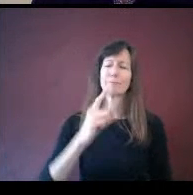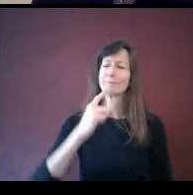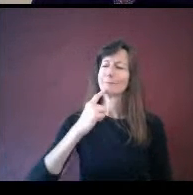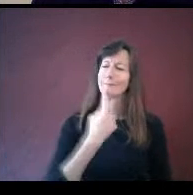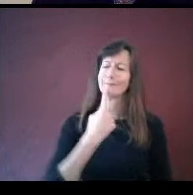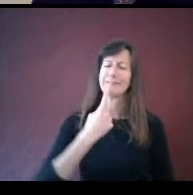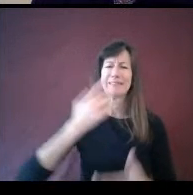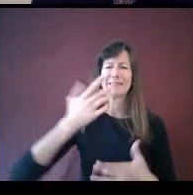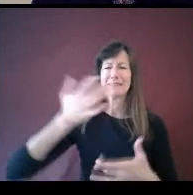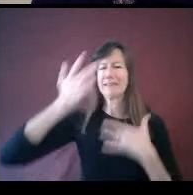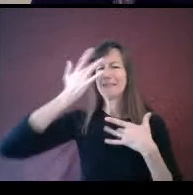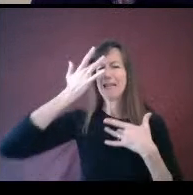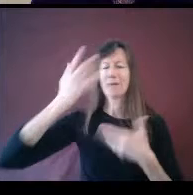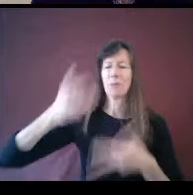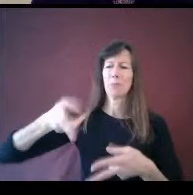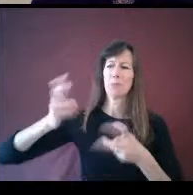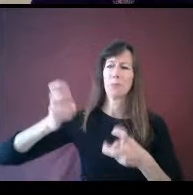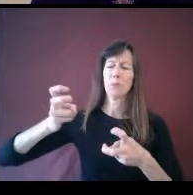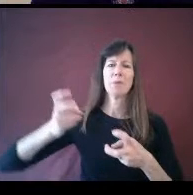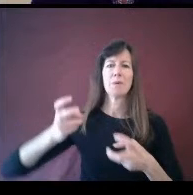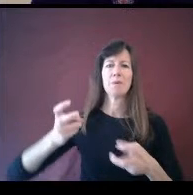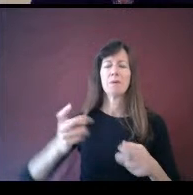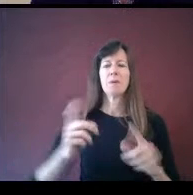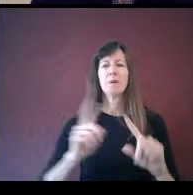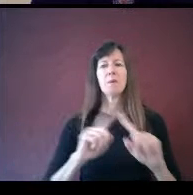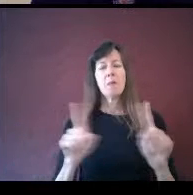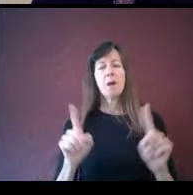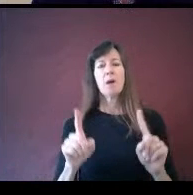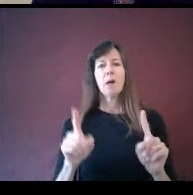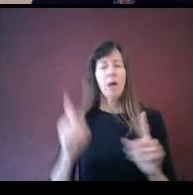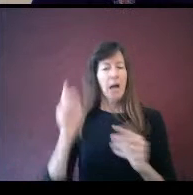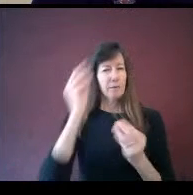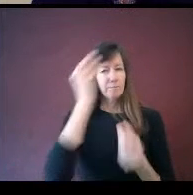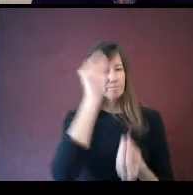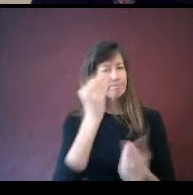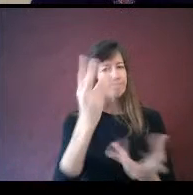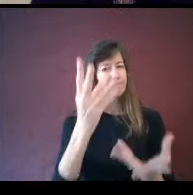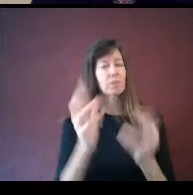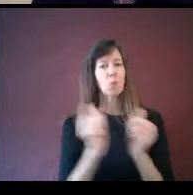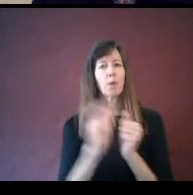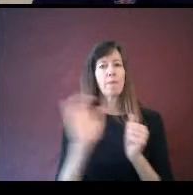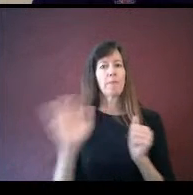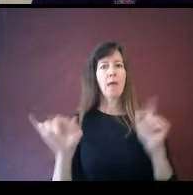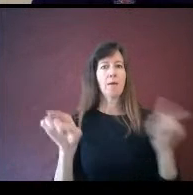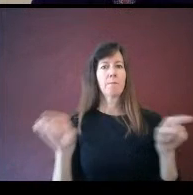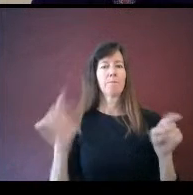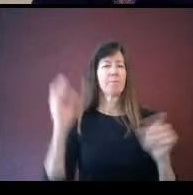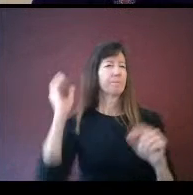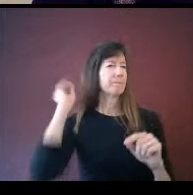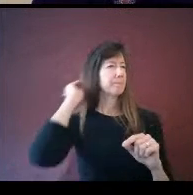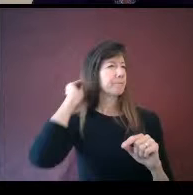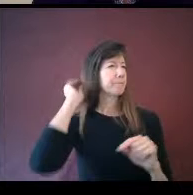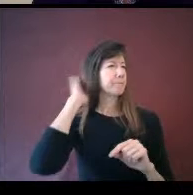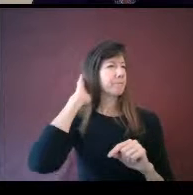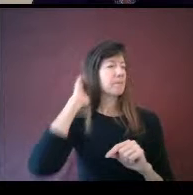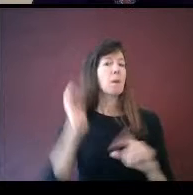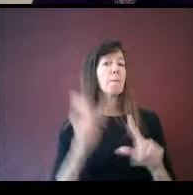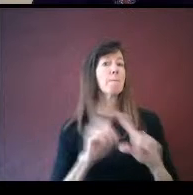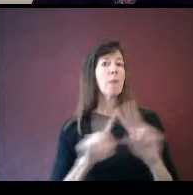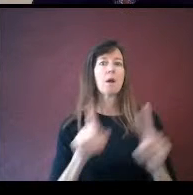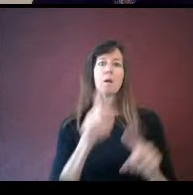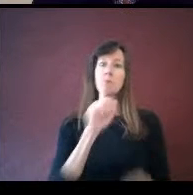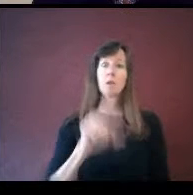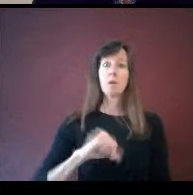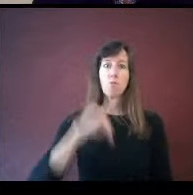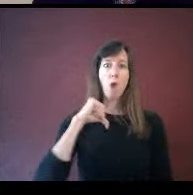but I'm actually really proud of our community this year. I think we've been tested